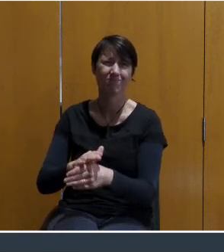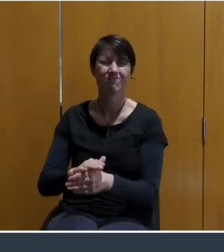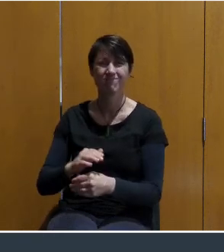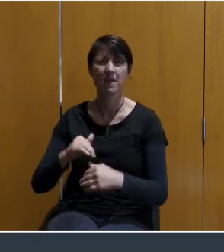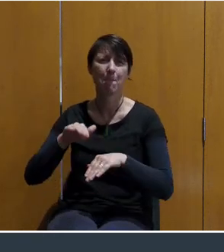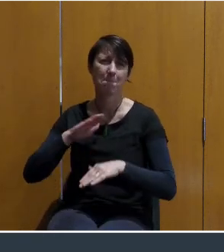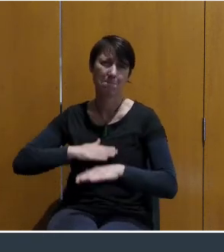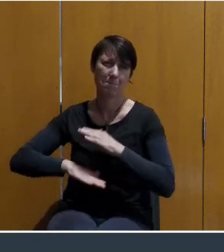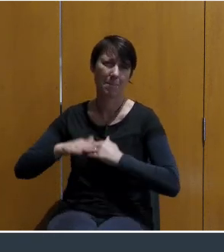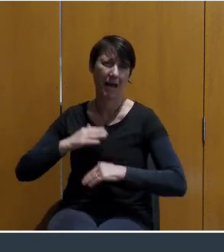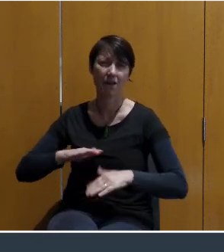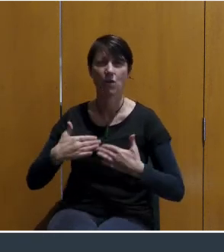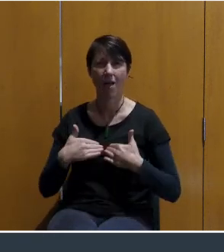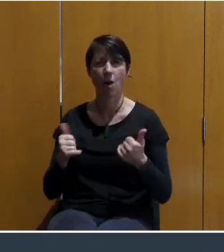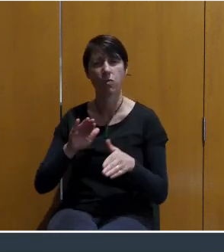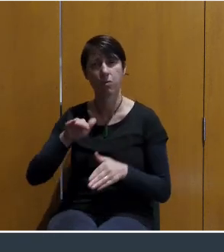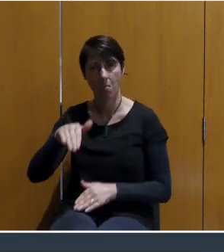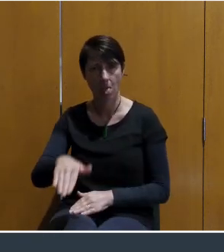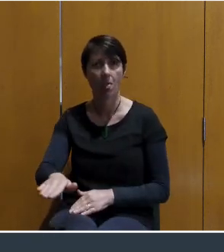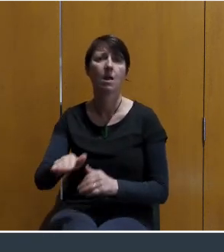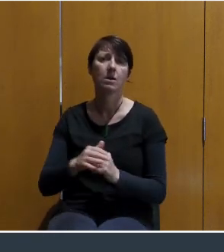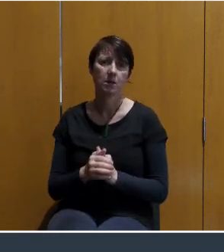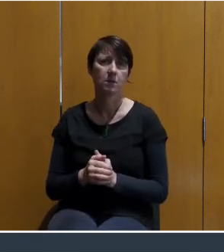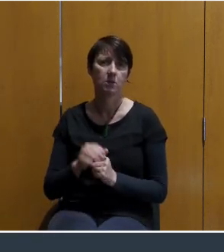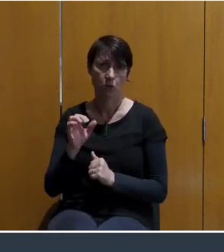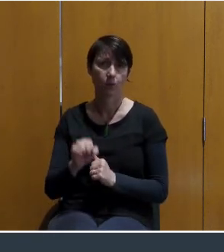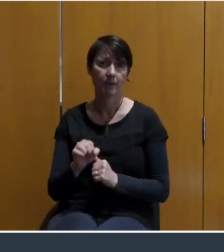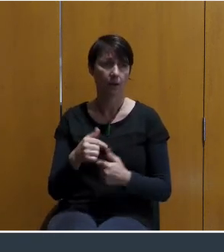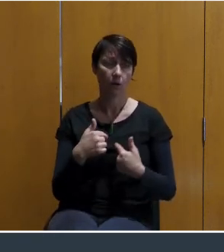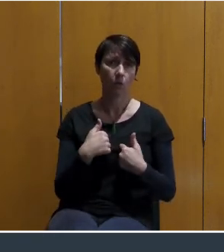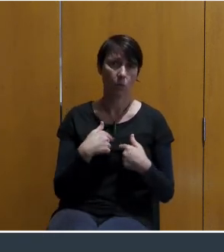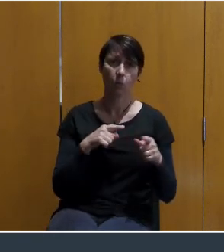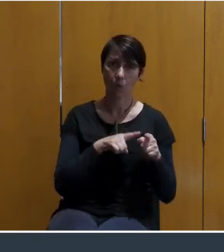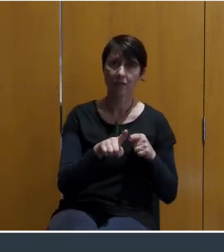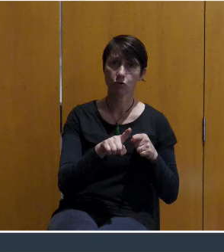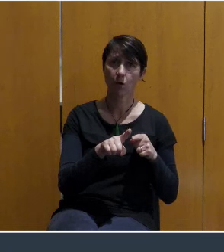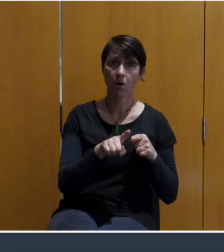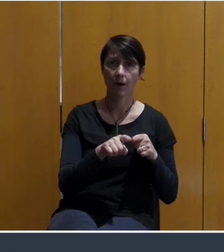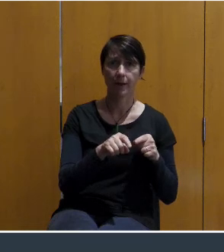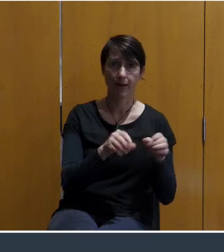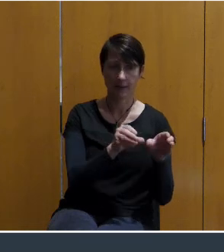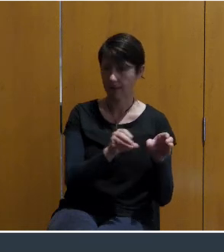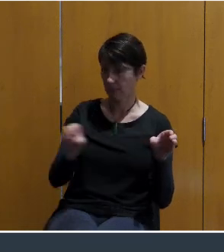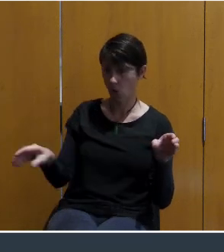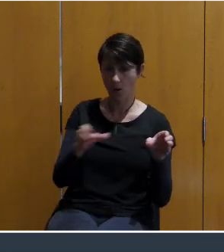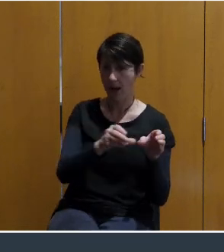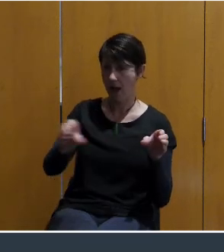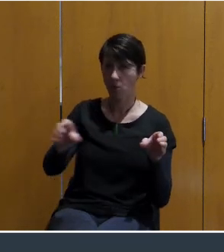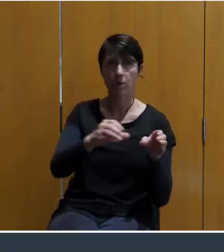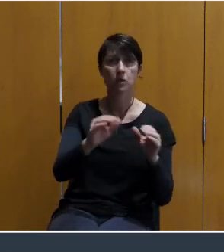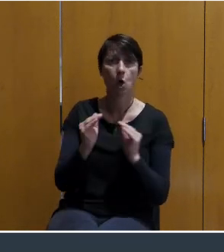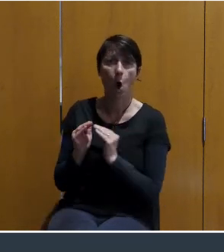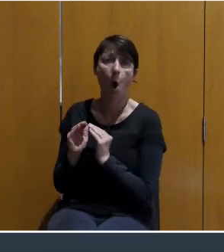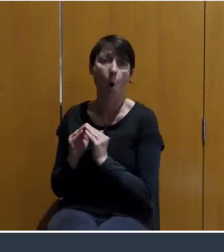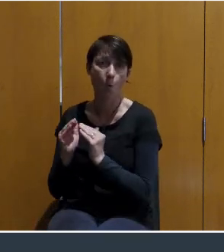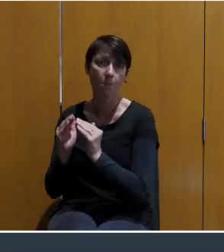SPCA animals to be fostered, but other organisations would be separately doing their own. It's not feasible for us to go